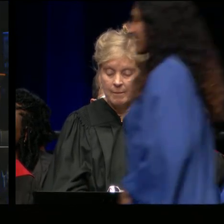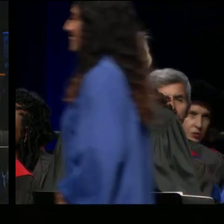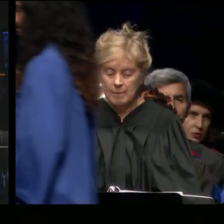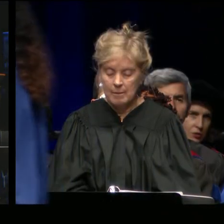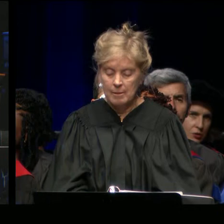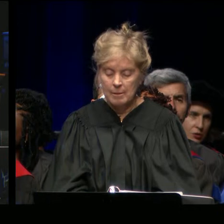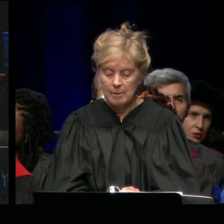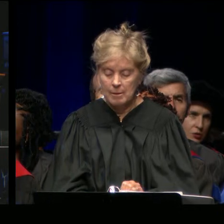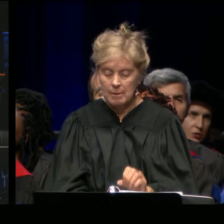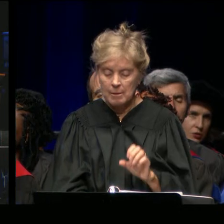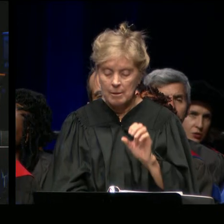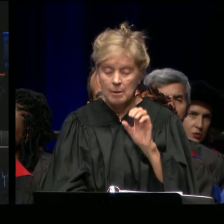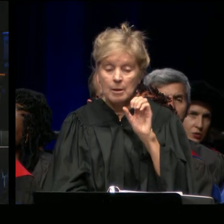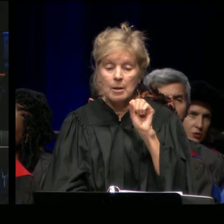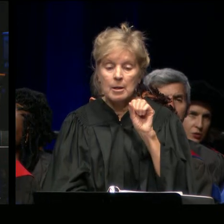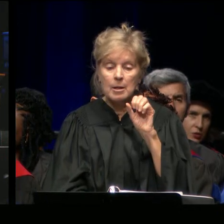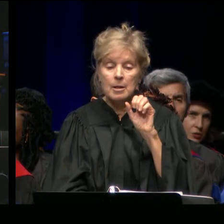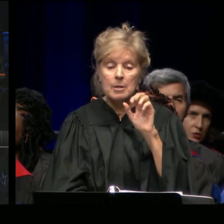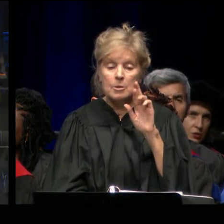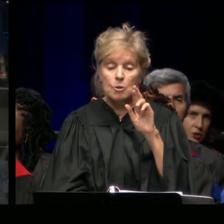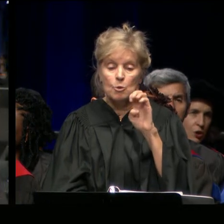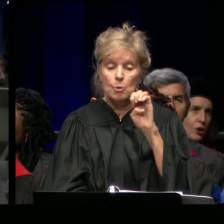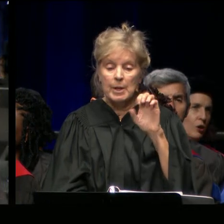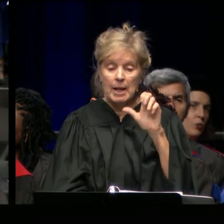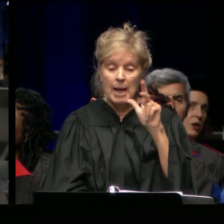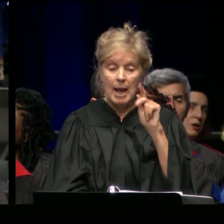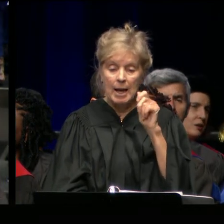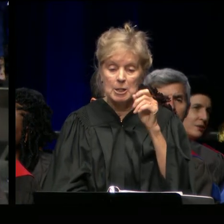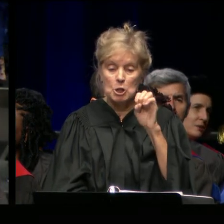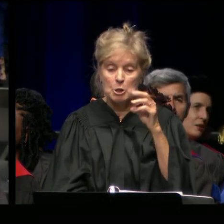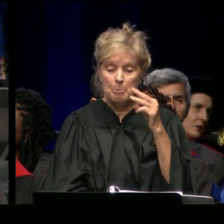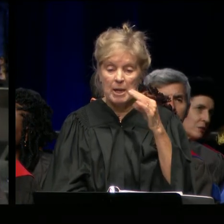Sri Lakshmi Sunil Kumar.